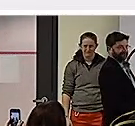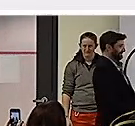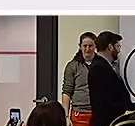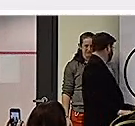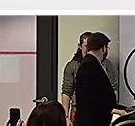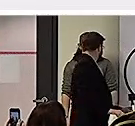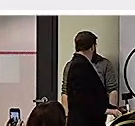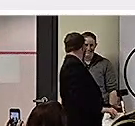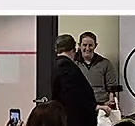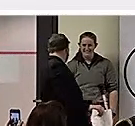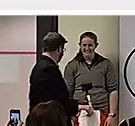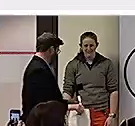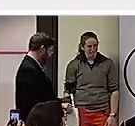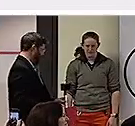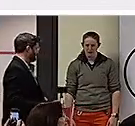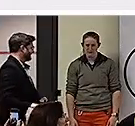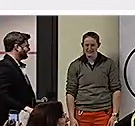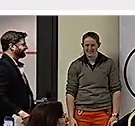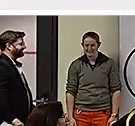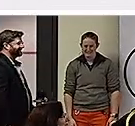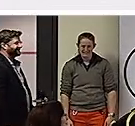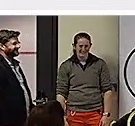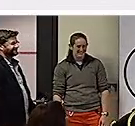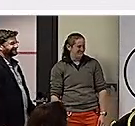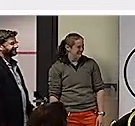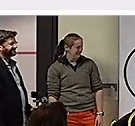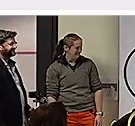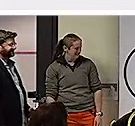Okay. She wants to take a picture of this.